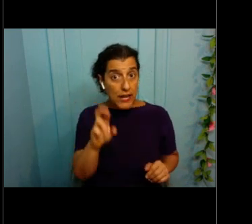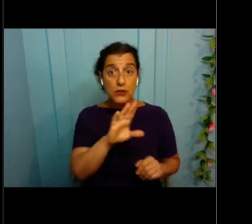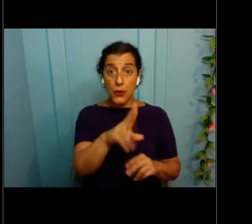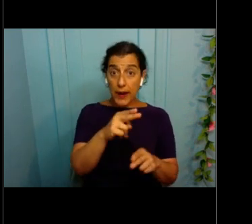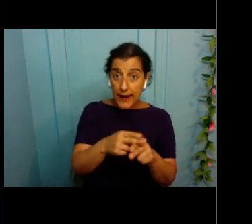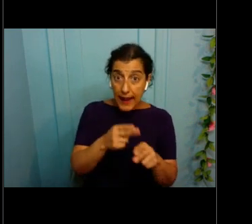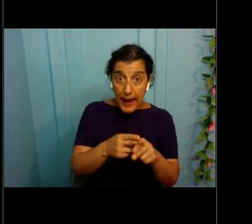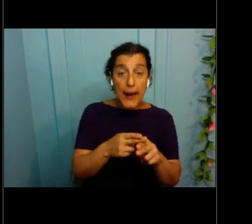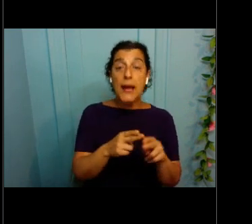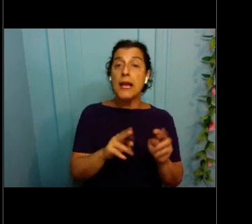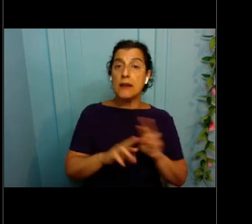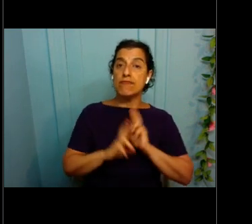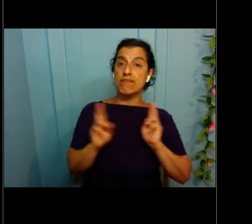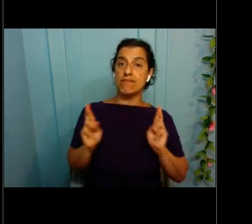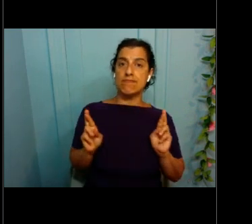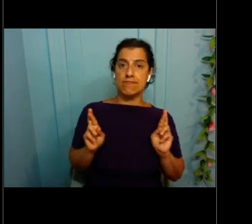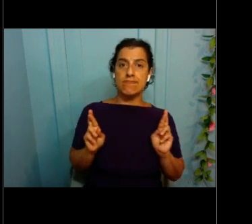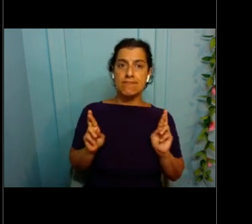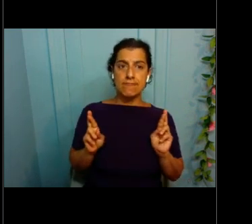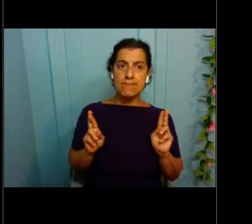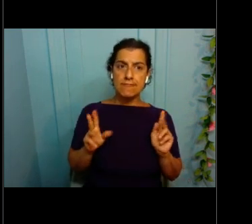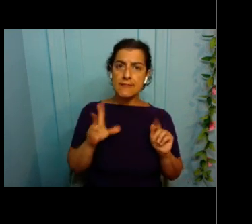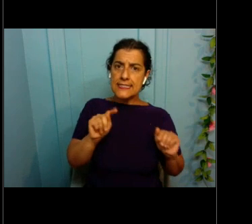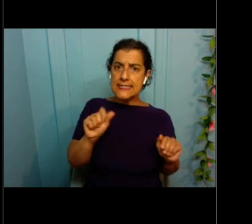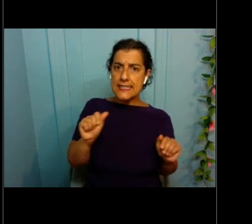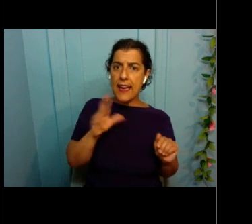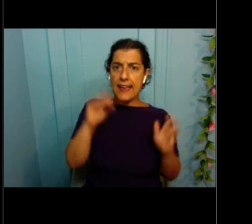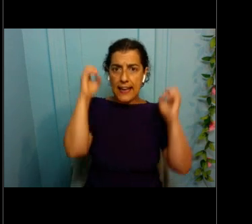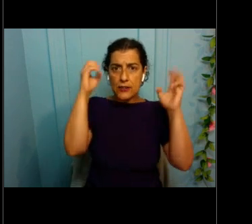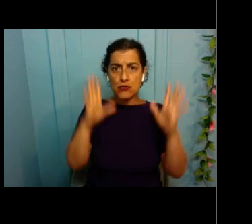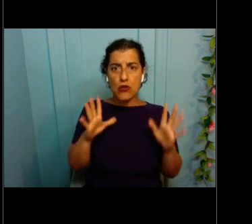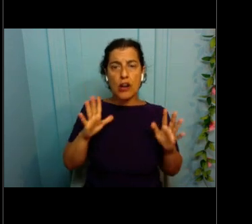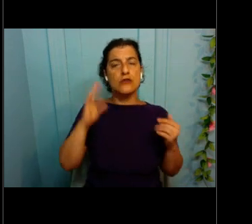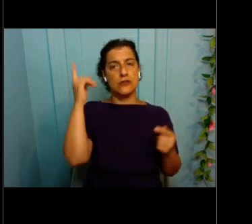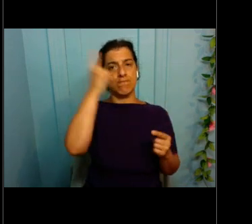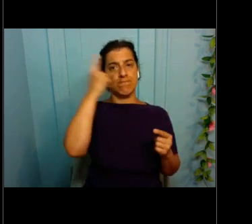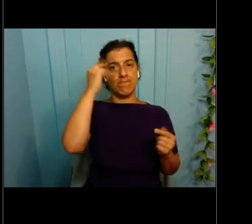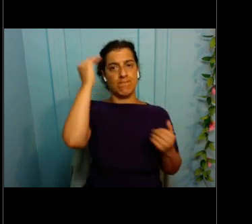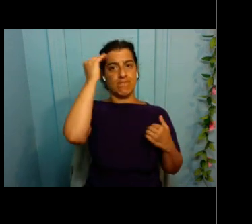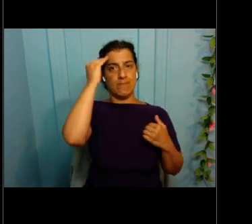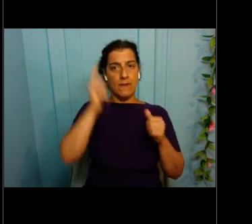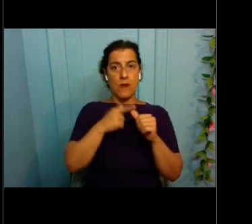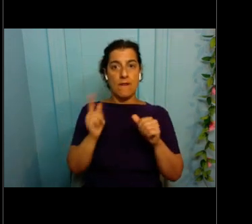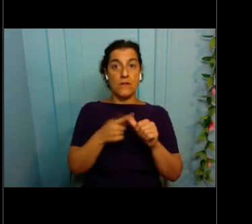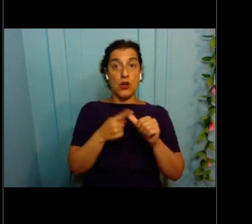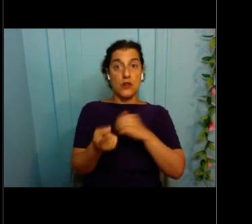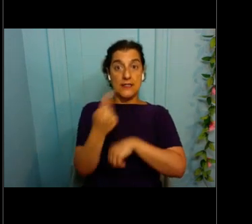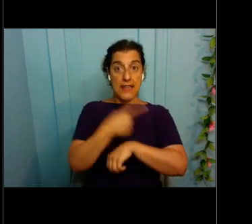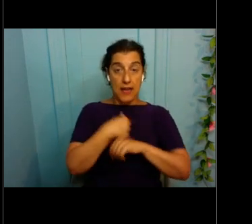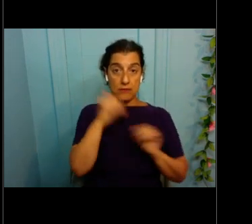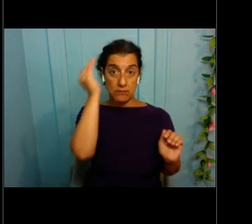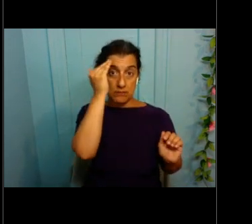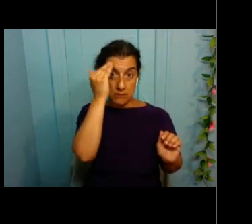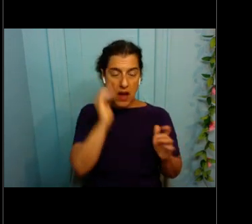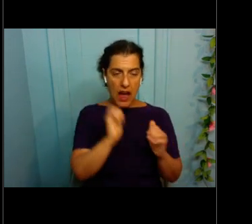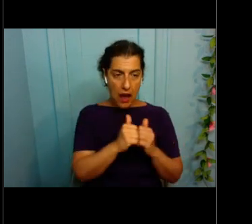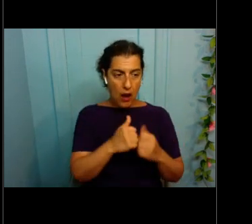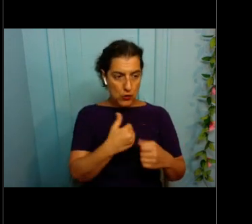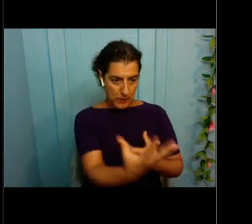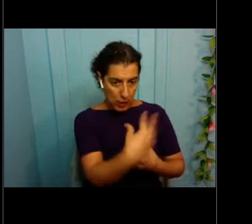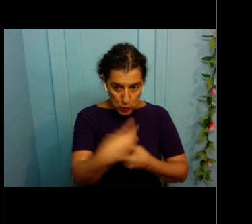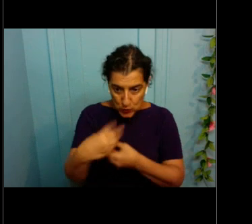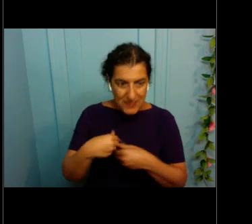that that the TAs and instructor are thinking about from day one about how to be inclusive and